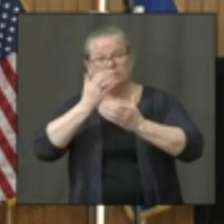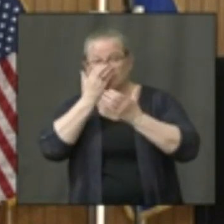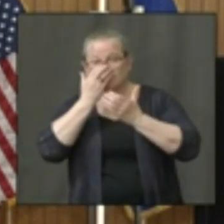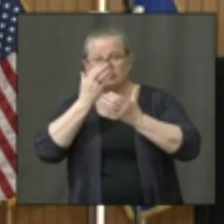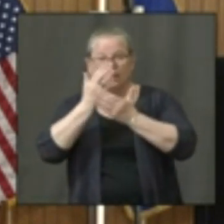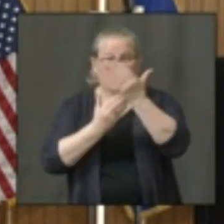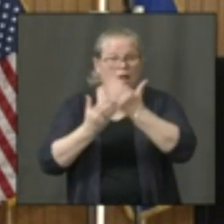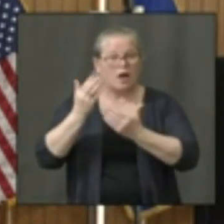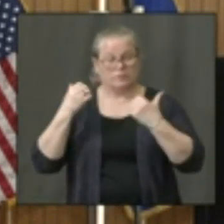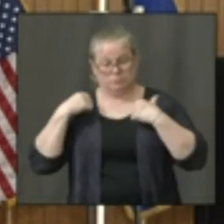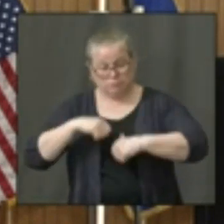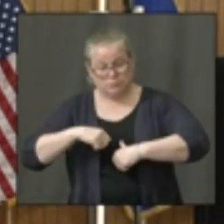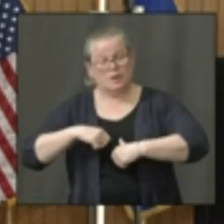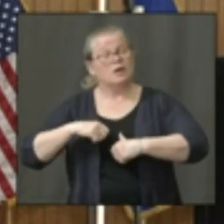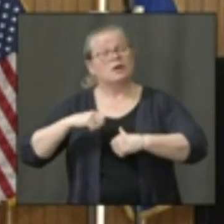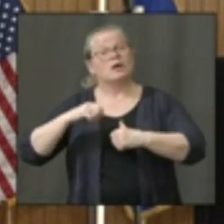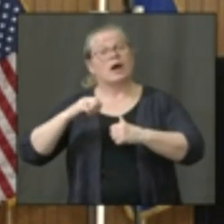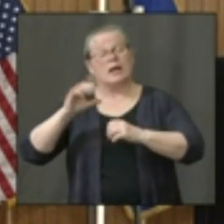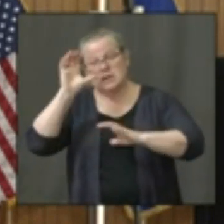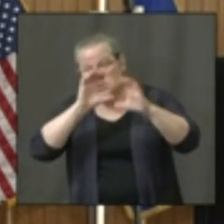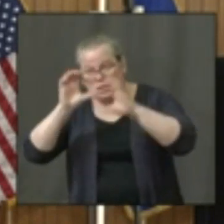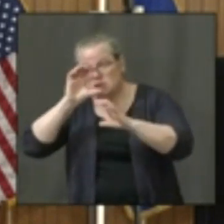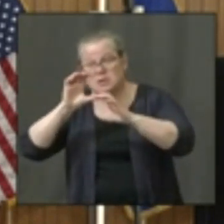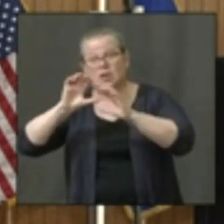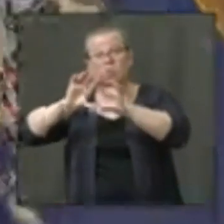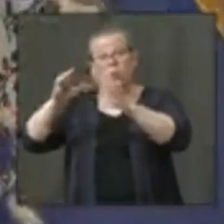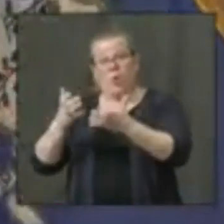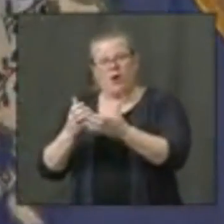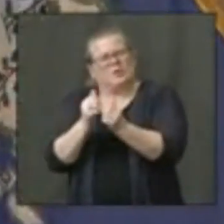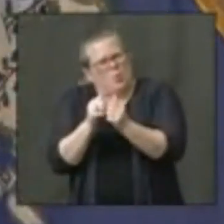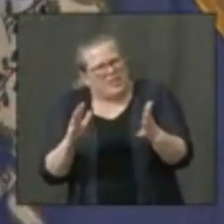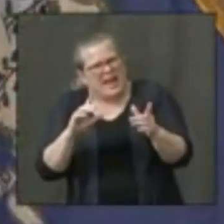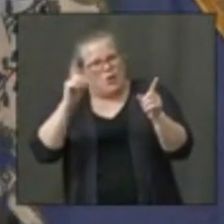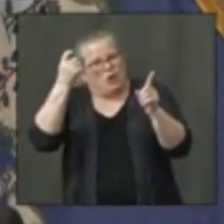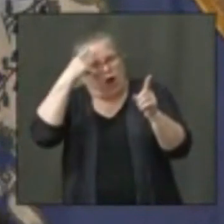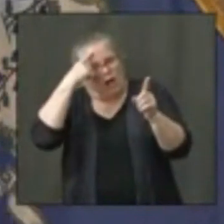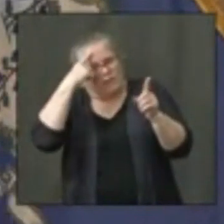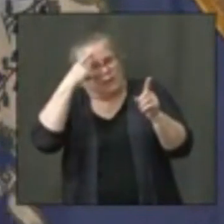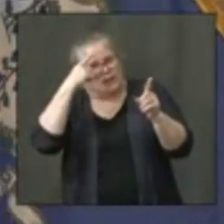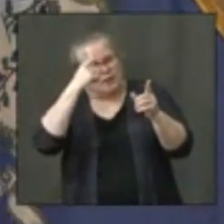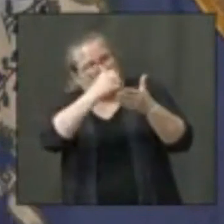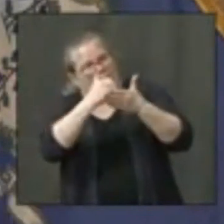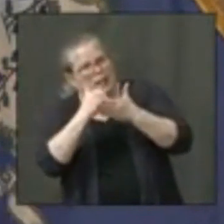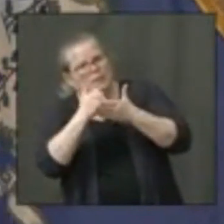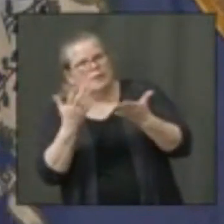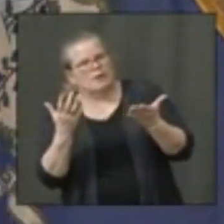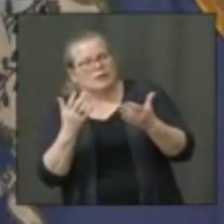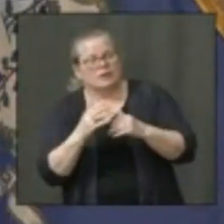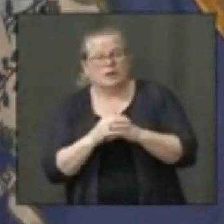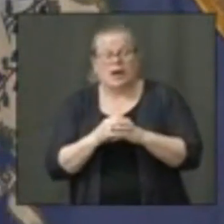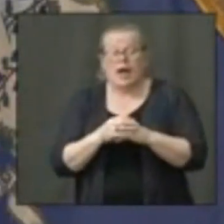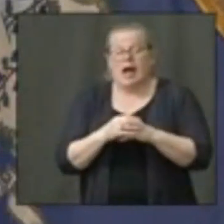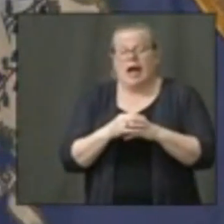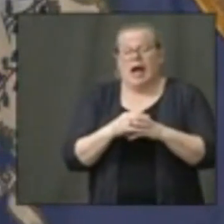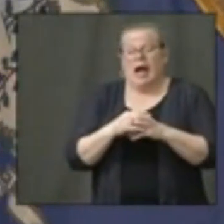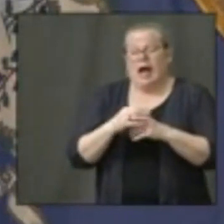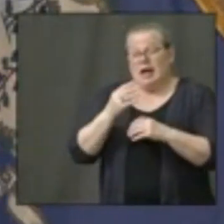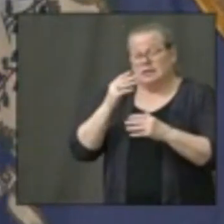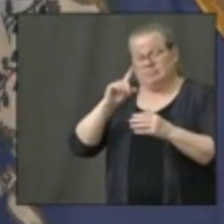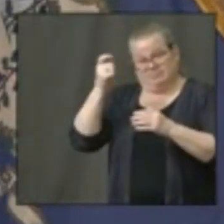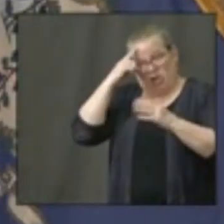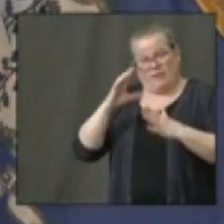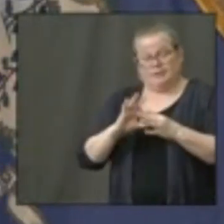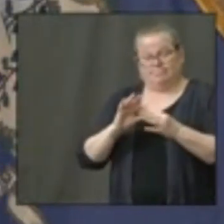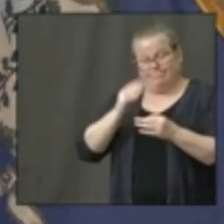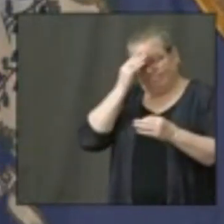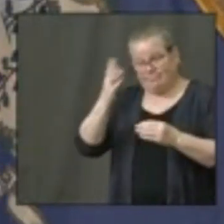for this without the help of the federal government? I'd say me and 49 other governors have been quite